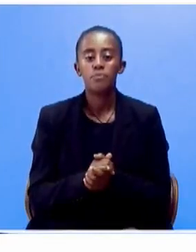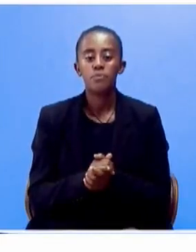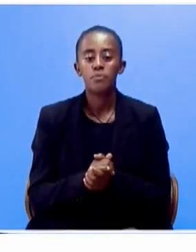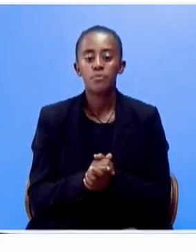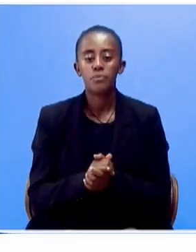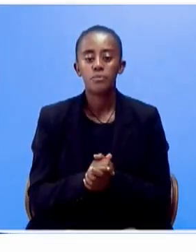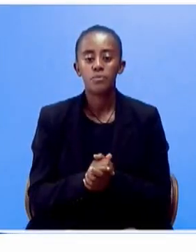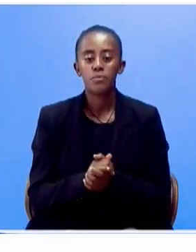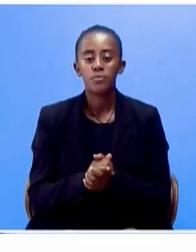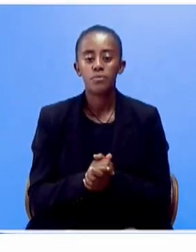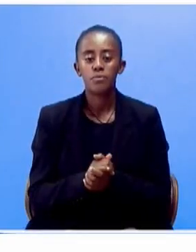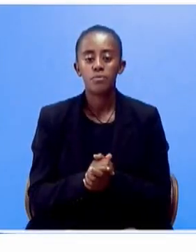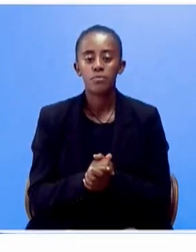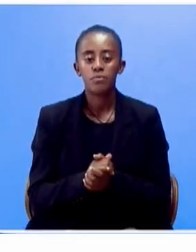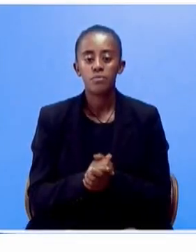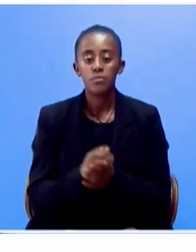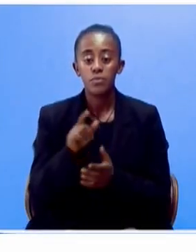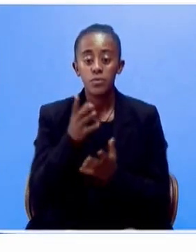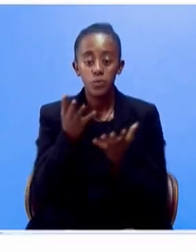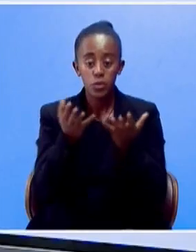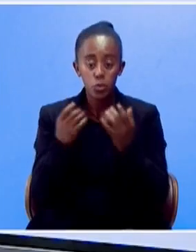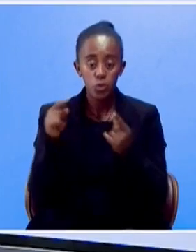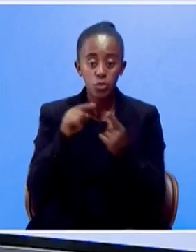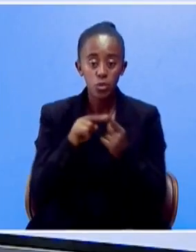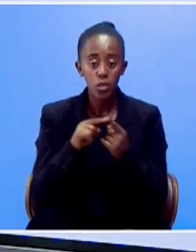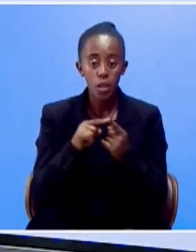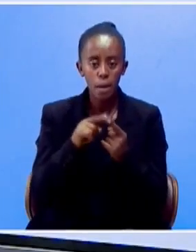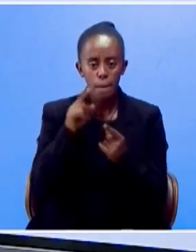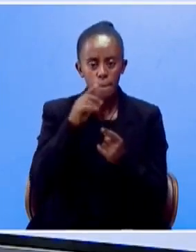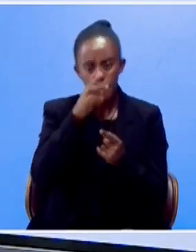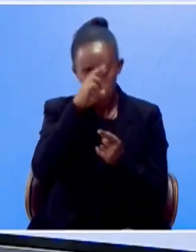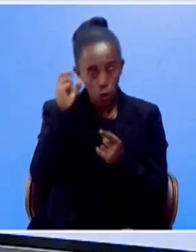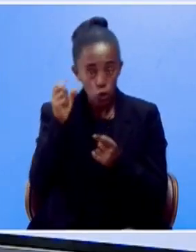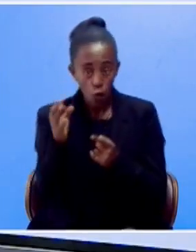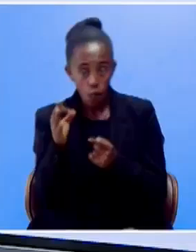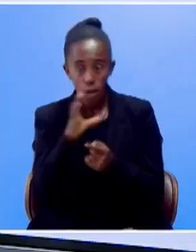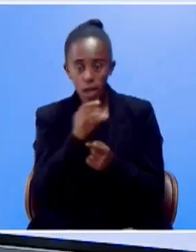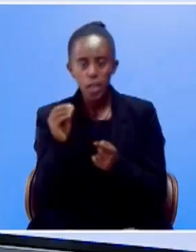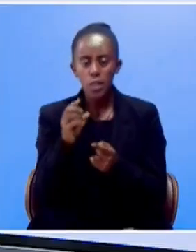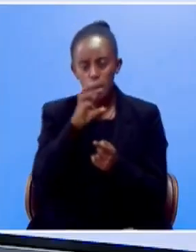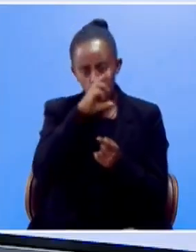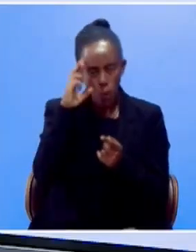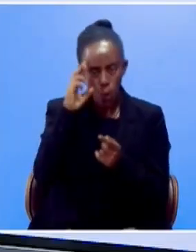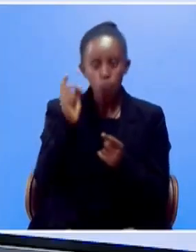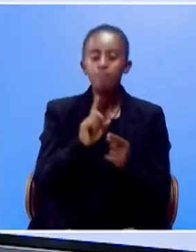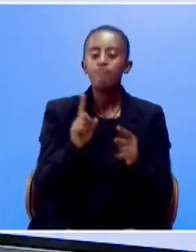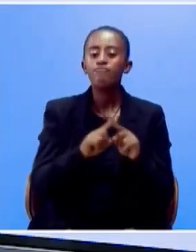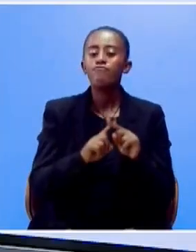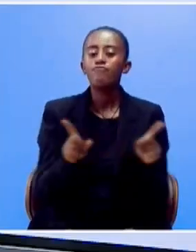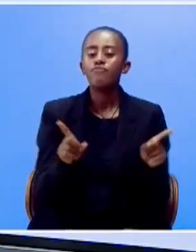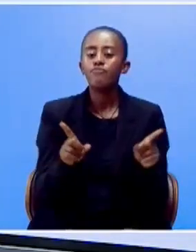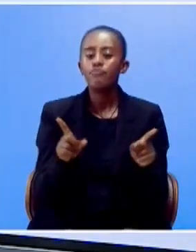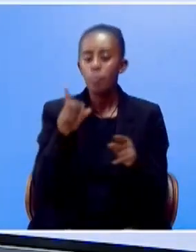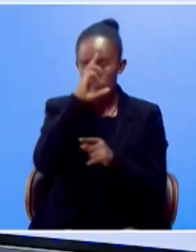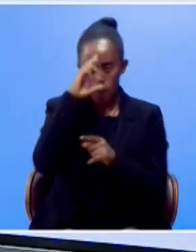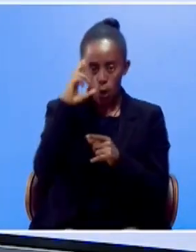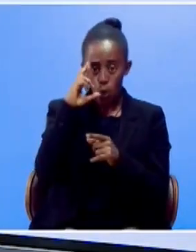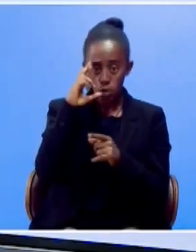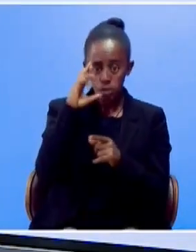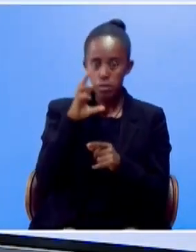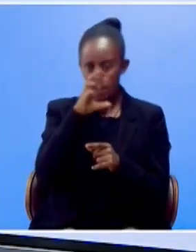Oh, yes. I want you to tell me the difference between because of and because. What is the difference between the